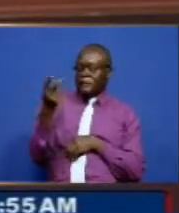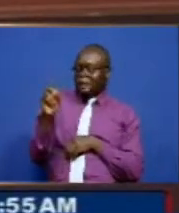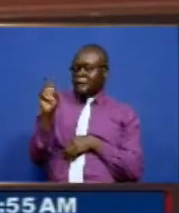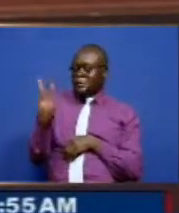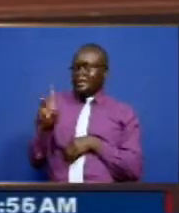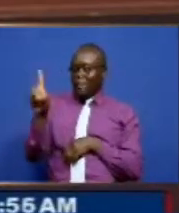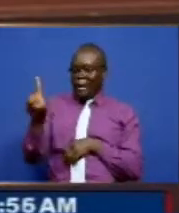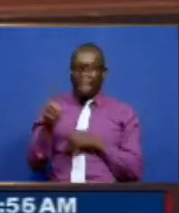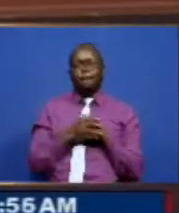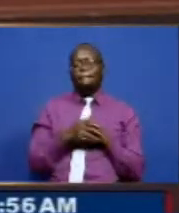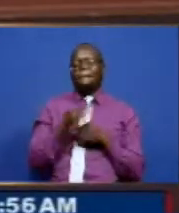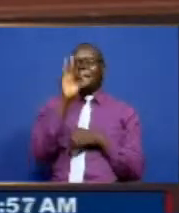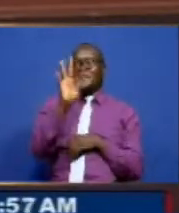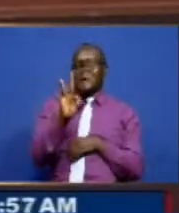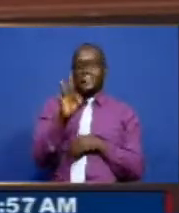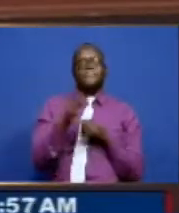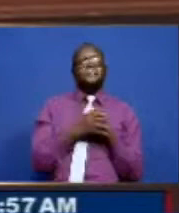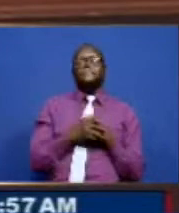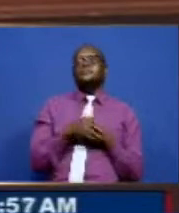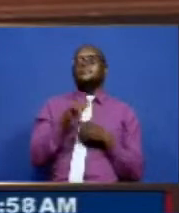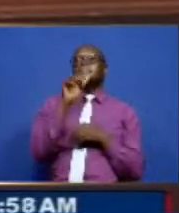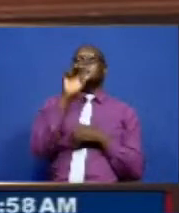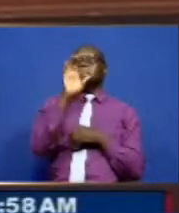WGC/OT/WTR/02/2020-2021. 3.